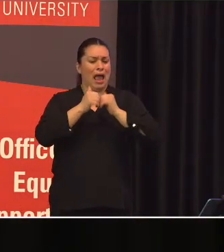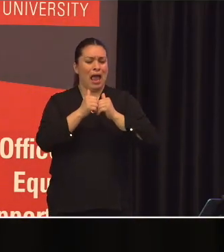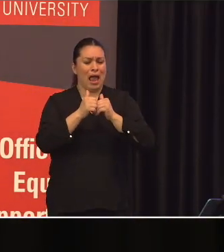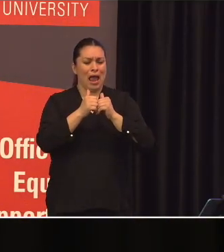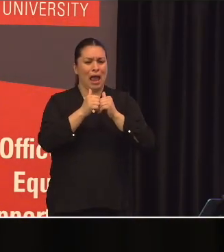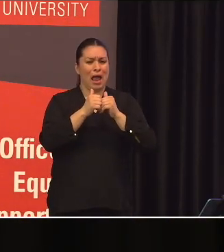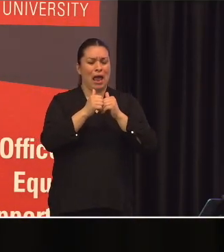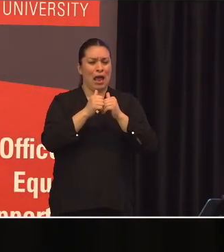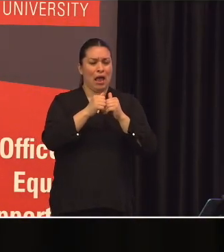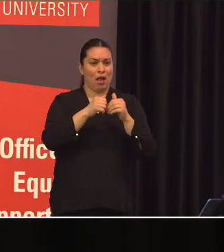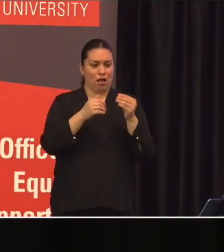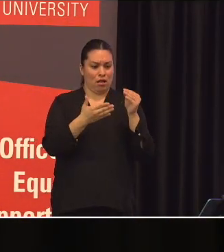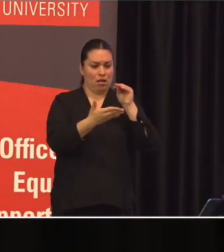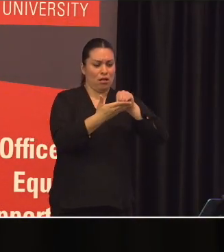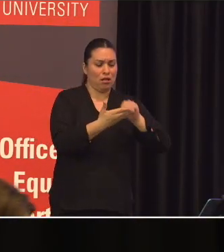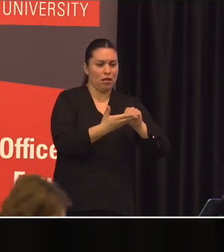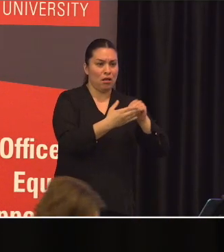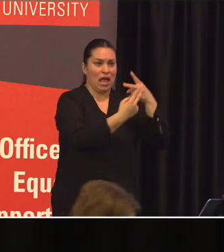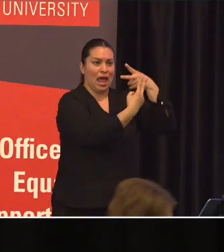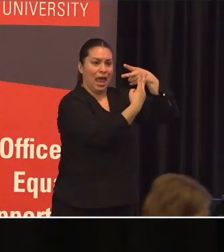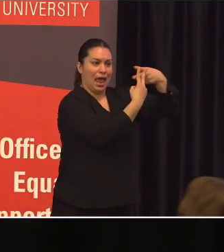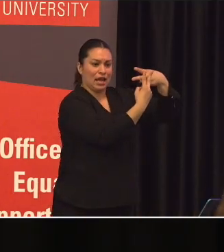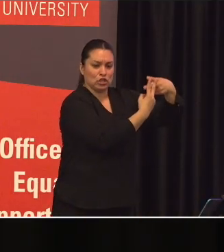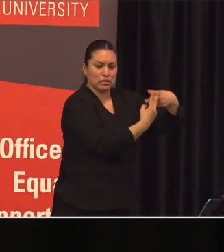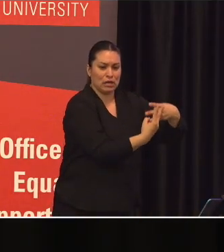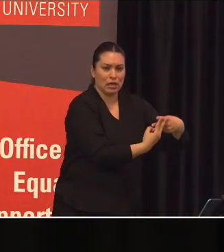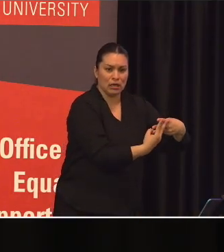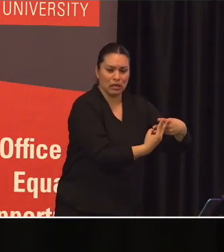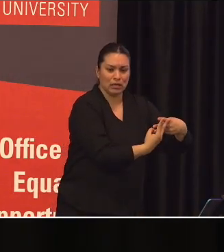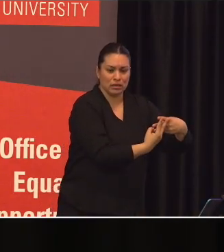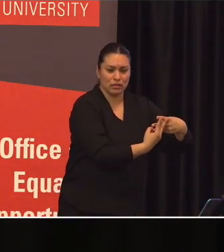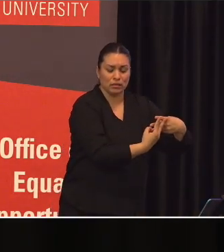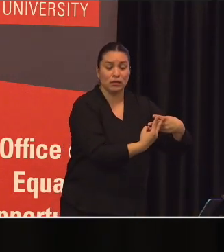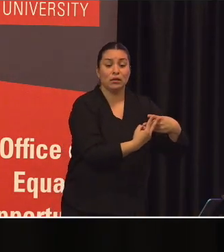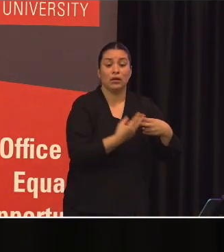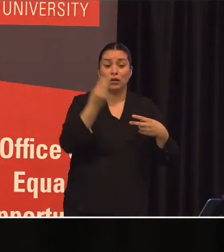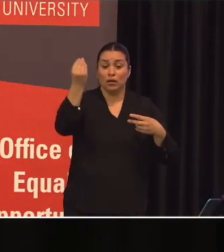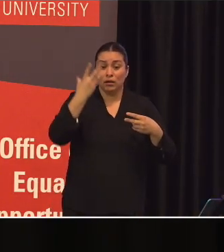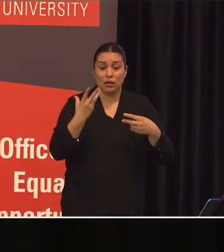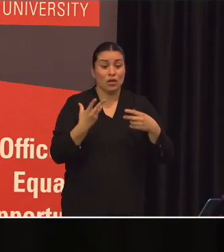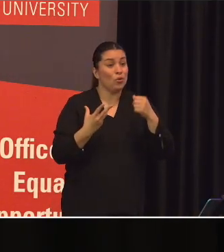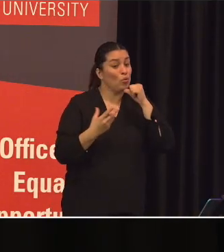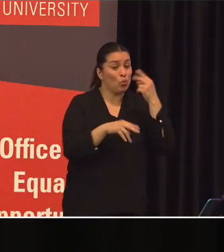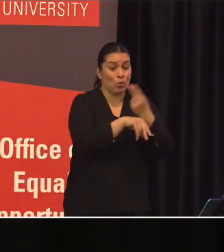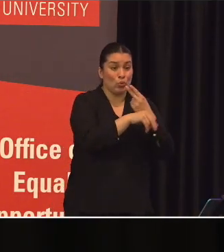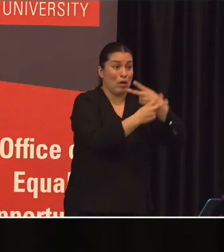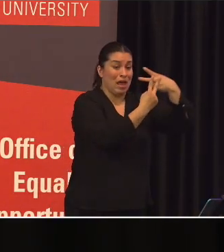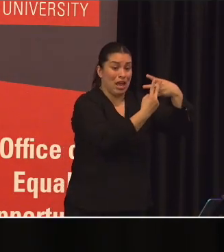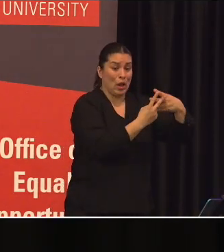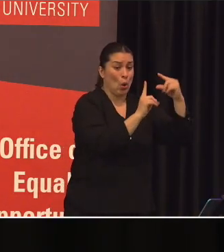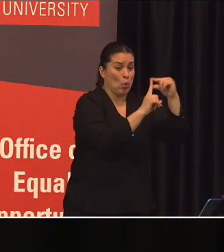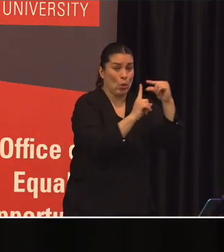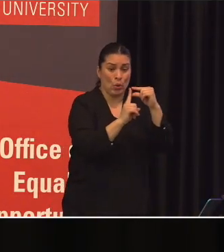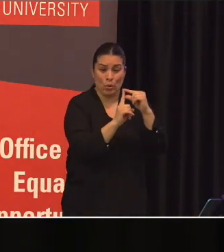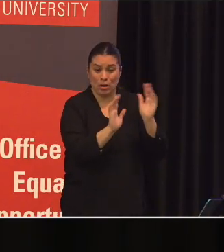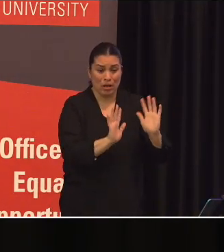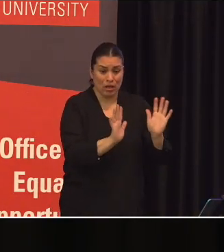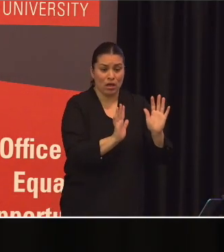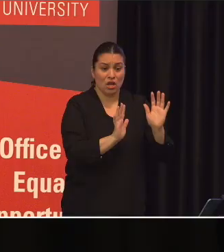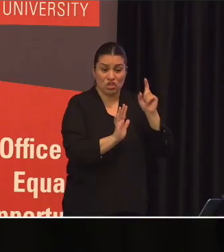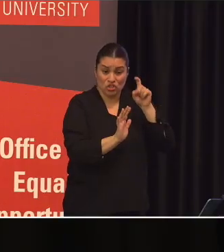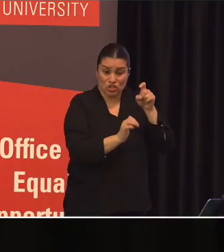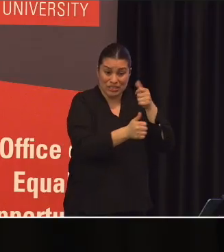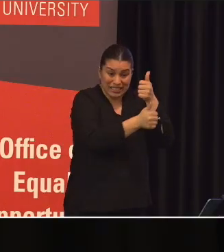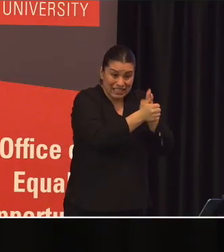you should capitalize every word. So what are your thoughts? Great questions. Hashtags, we should use Pascal case, which